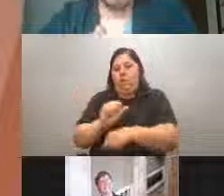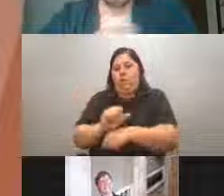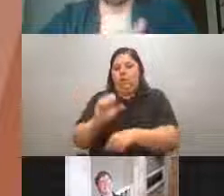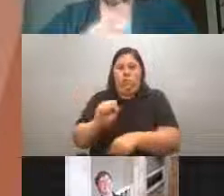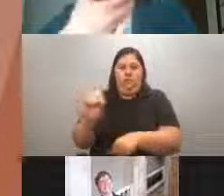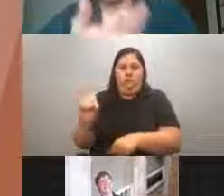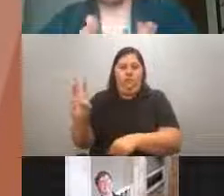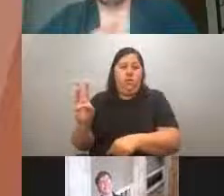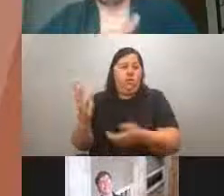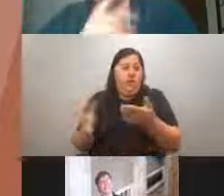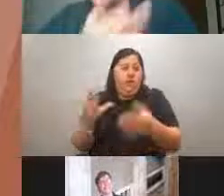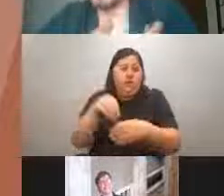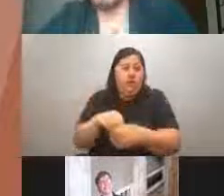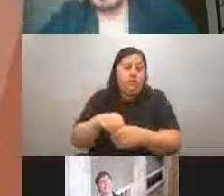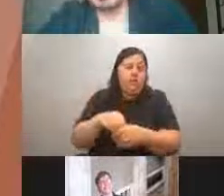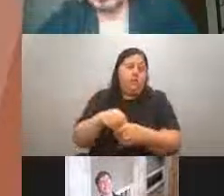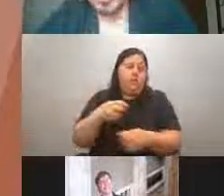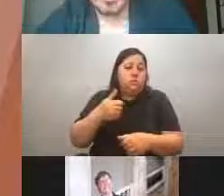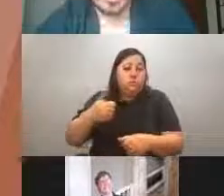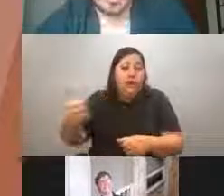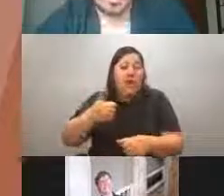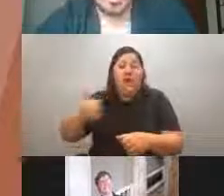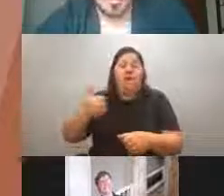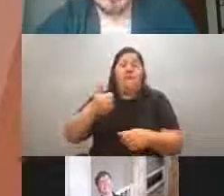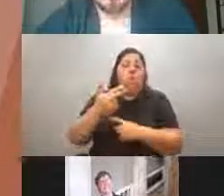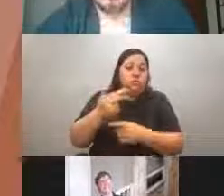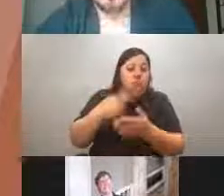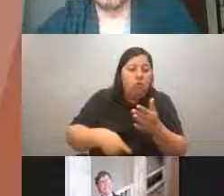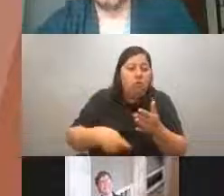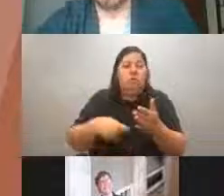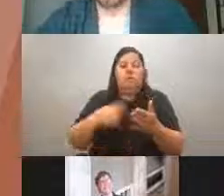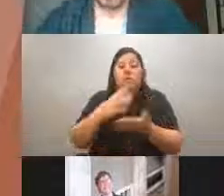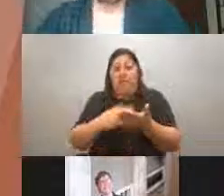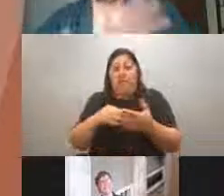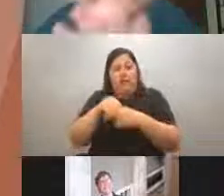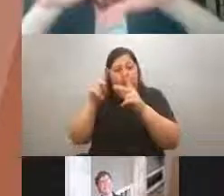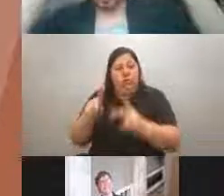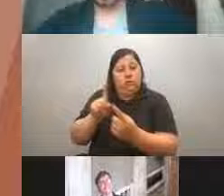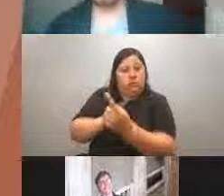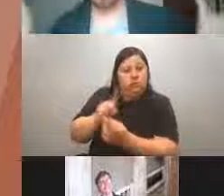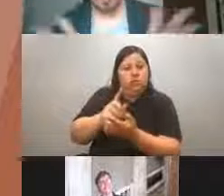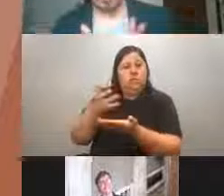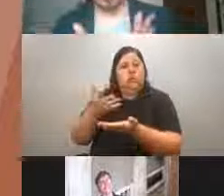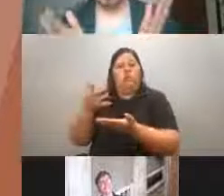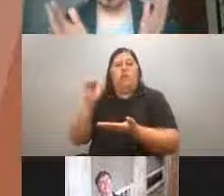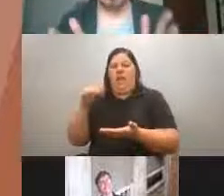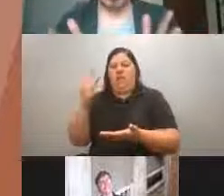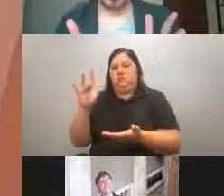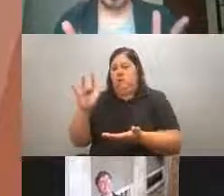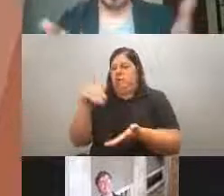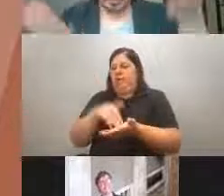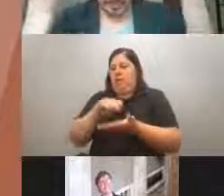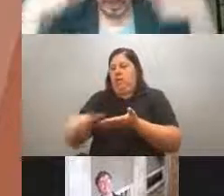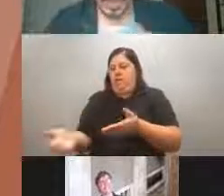possible travel and lodging costs because some of the stuff will be done in person. So that's what the full 25,000 will